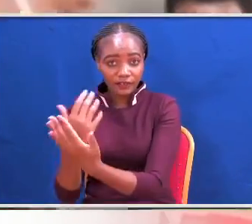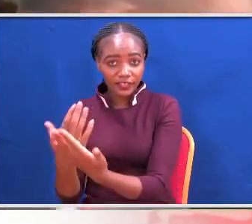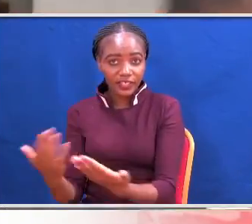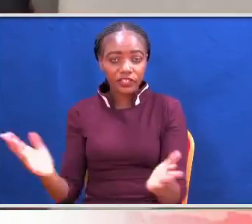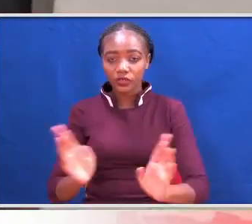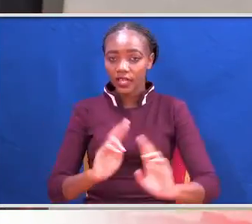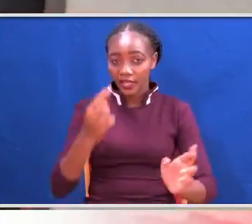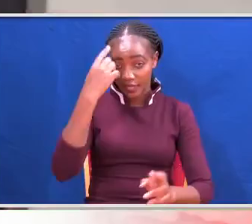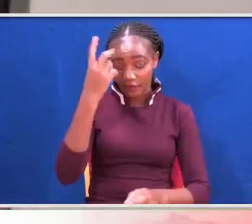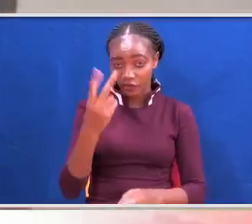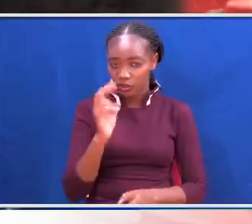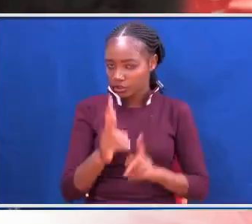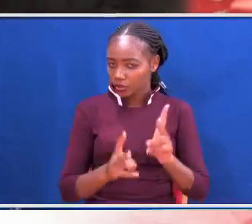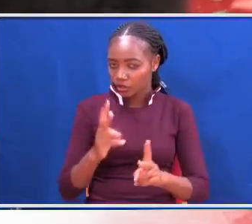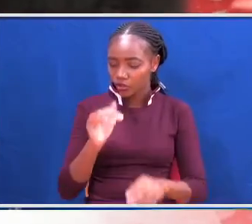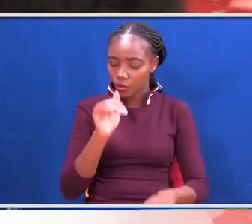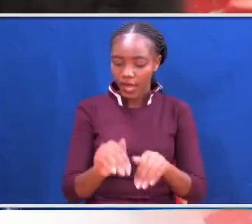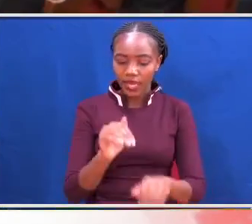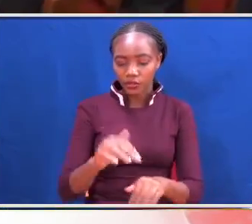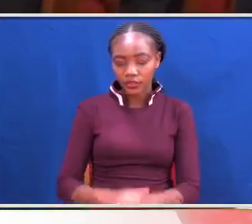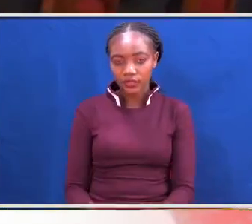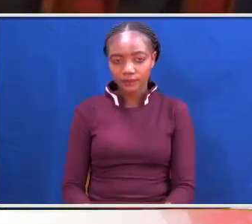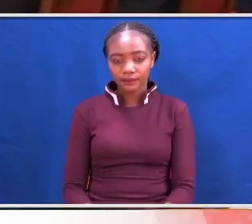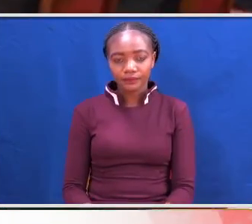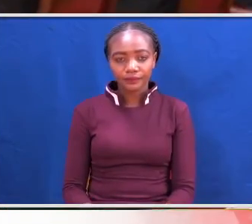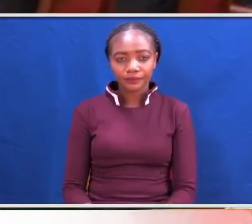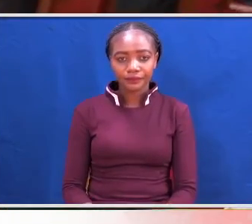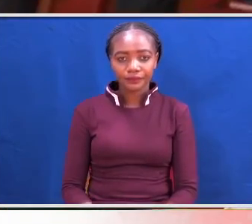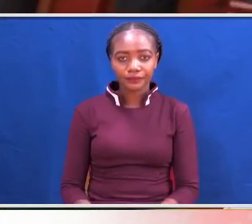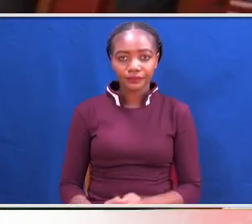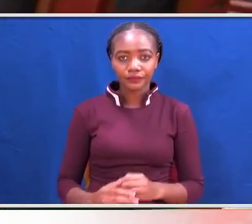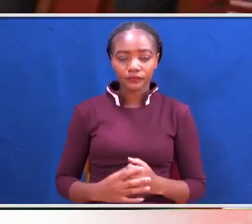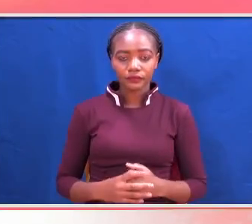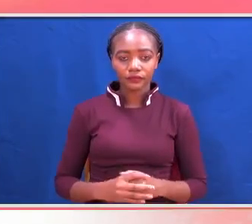ahead of 2022 polls. Elizabeth Mutuku, TV 47 Nairobi.